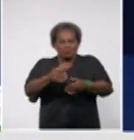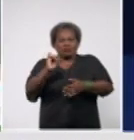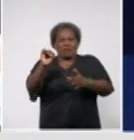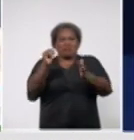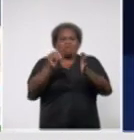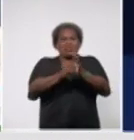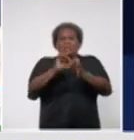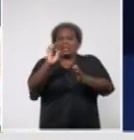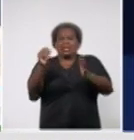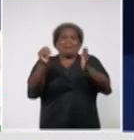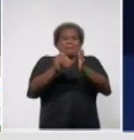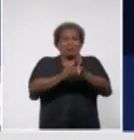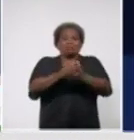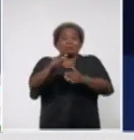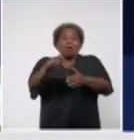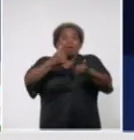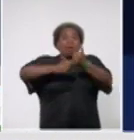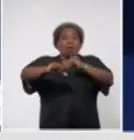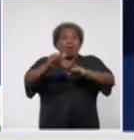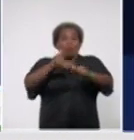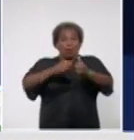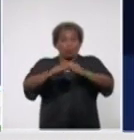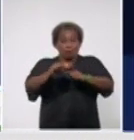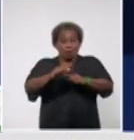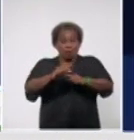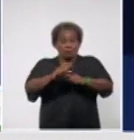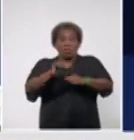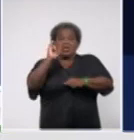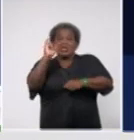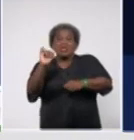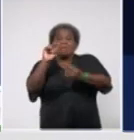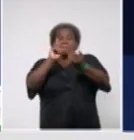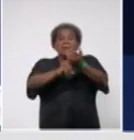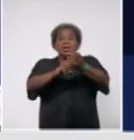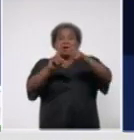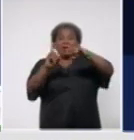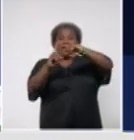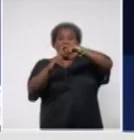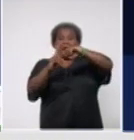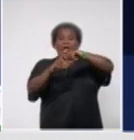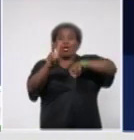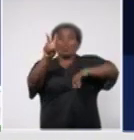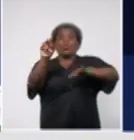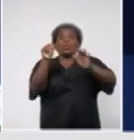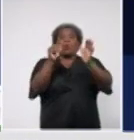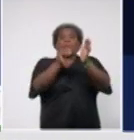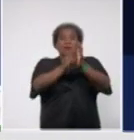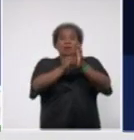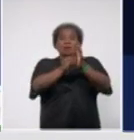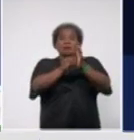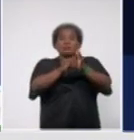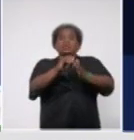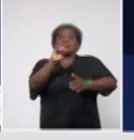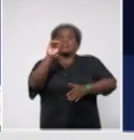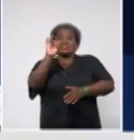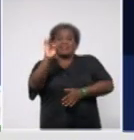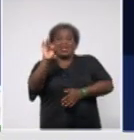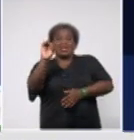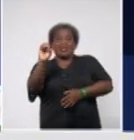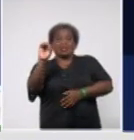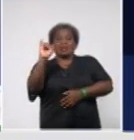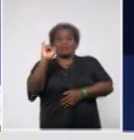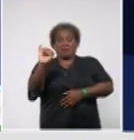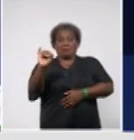been creating the conditions over these last weeks to be able to process over 7,000